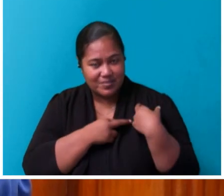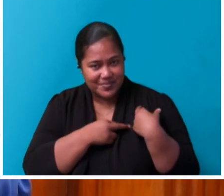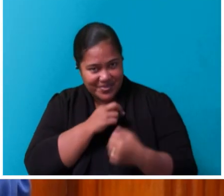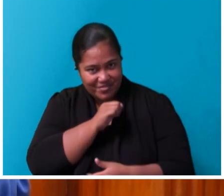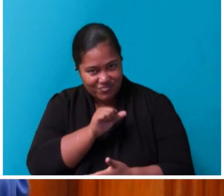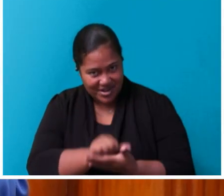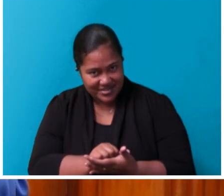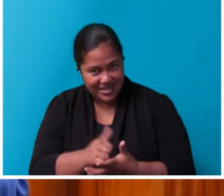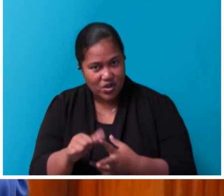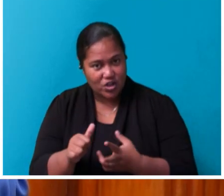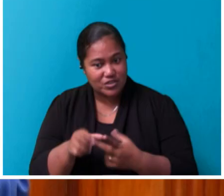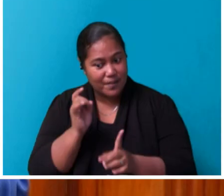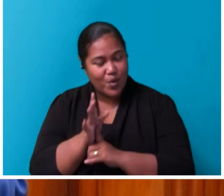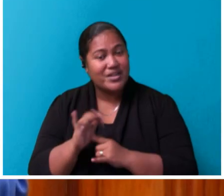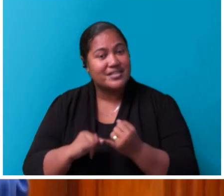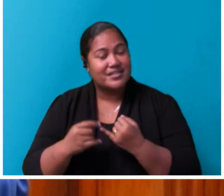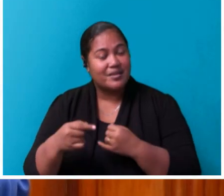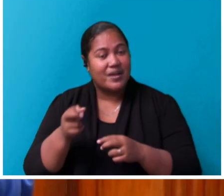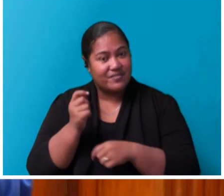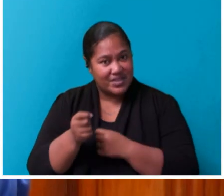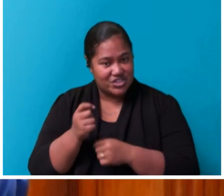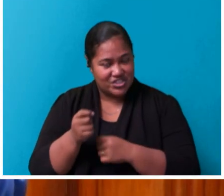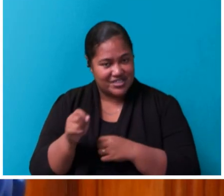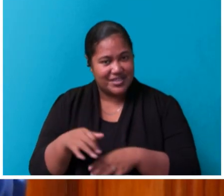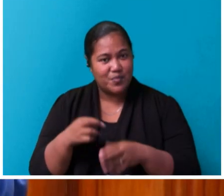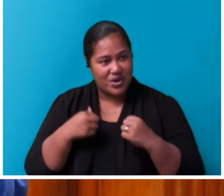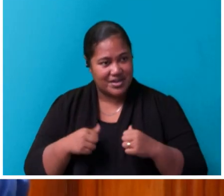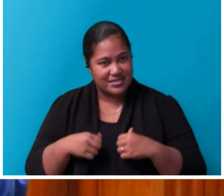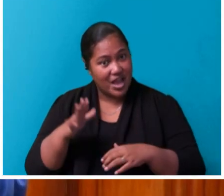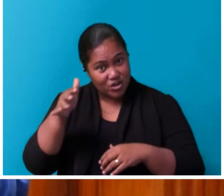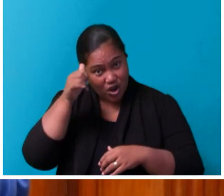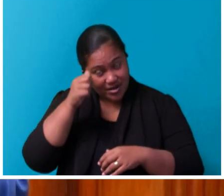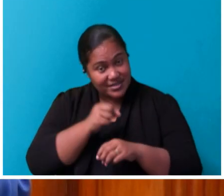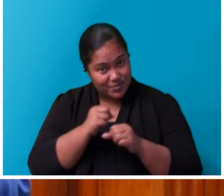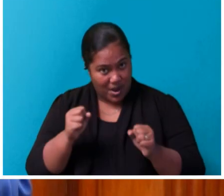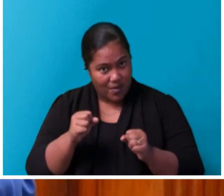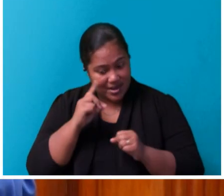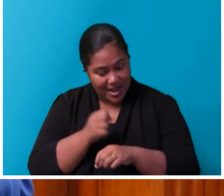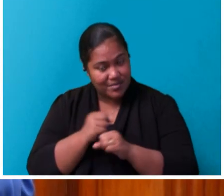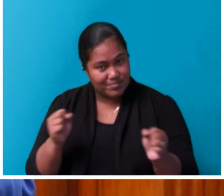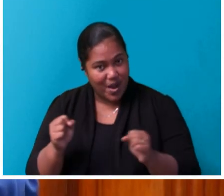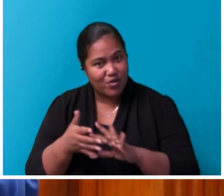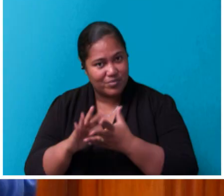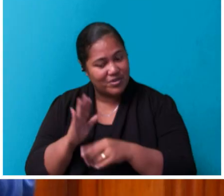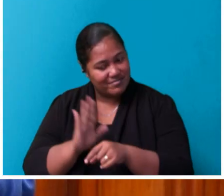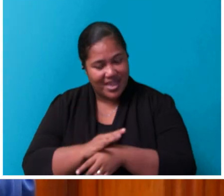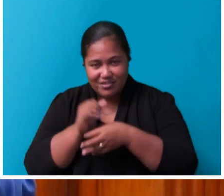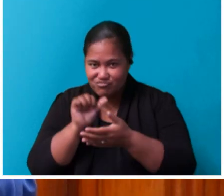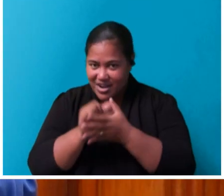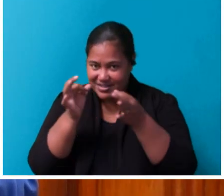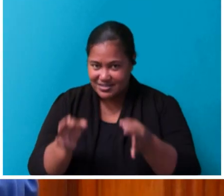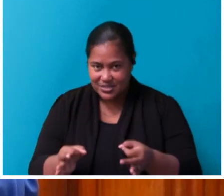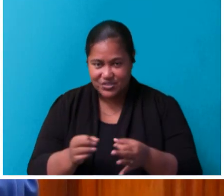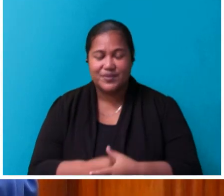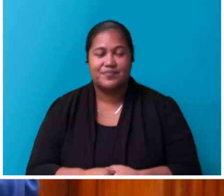of sustainable fishing practices. Knowledge is power, and we will empower our communities to make informed decisions. By focusing on